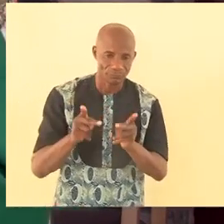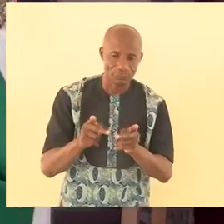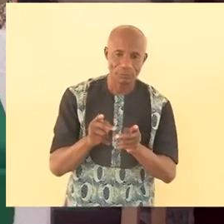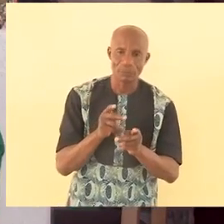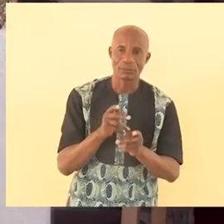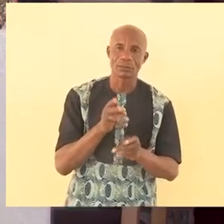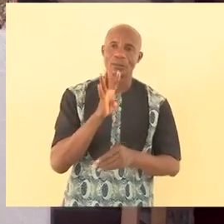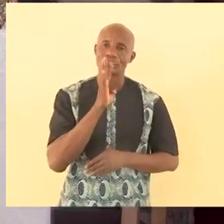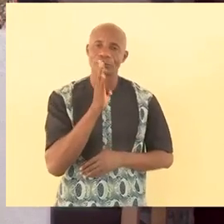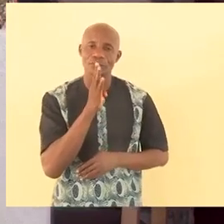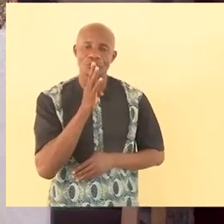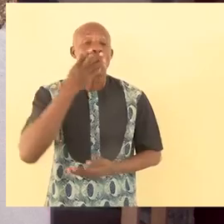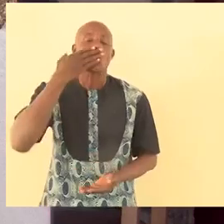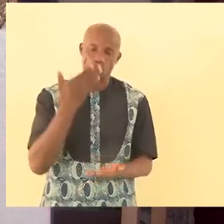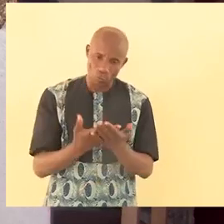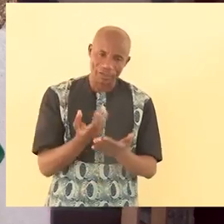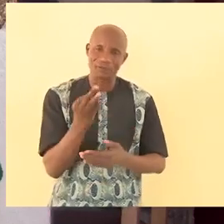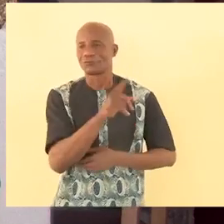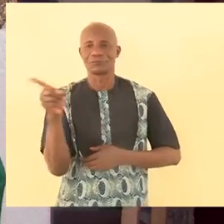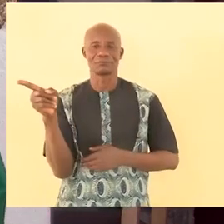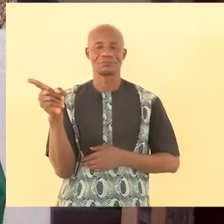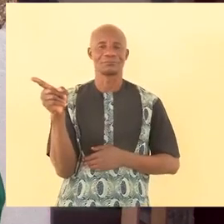When people speak well of you,